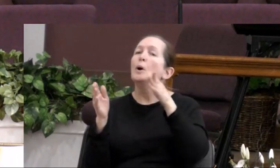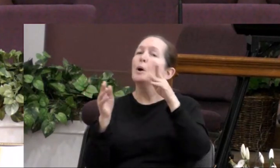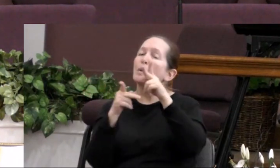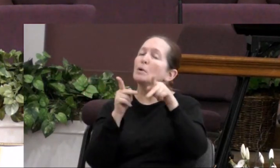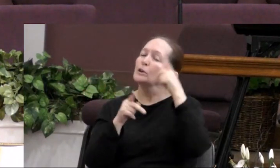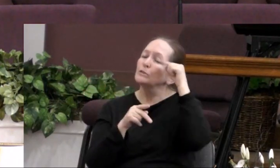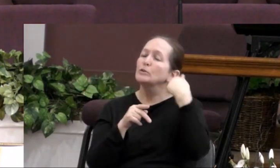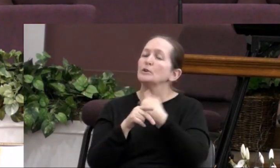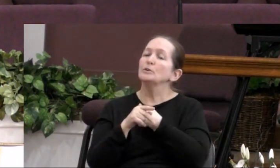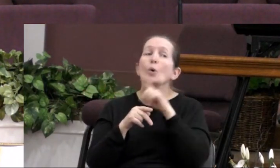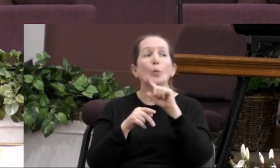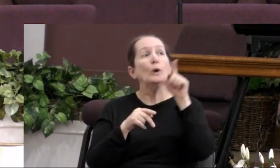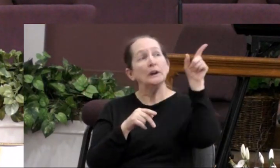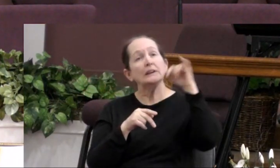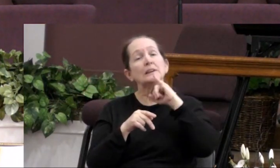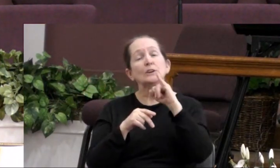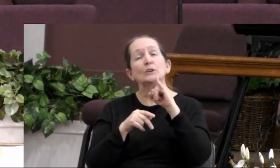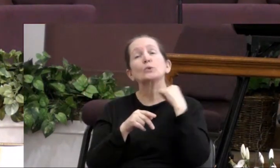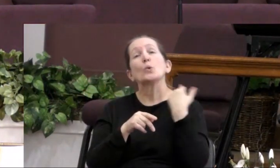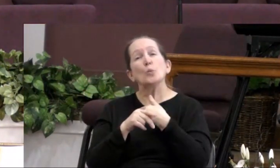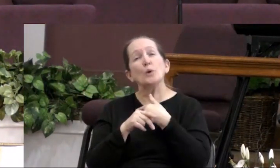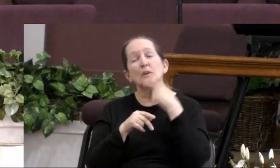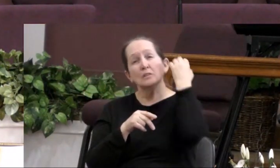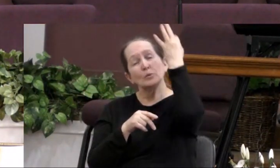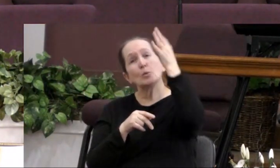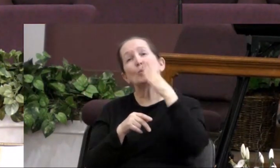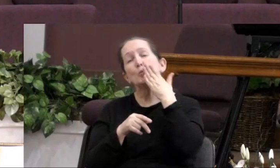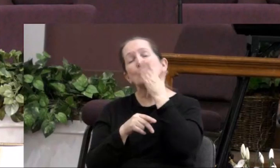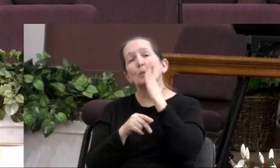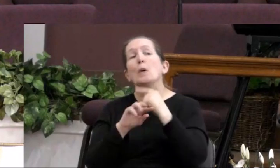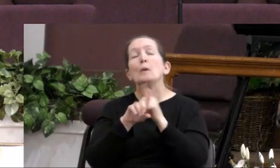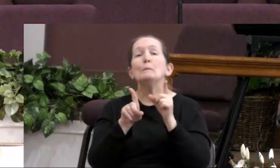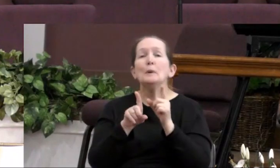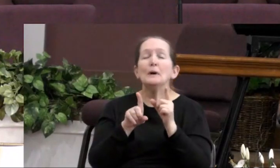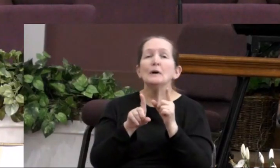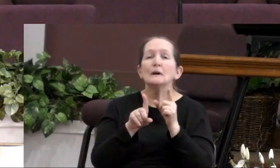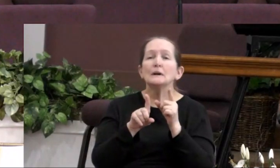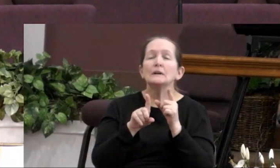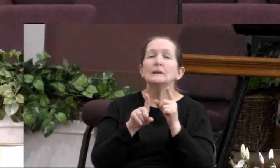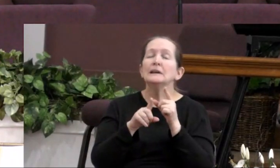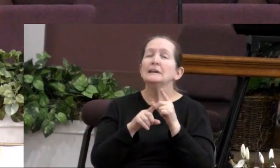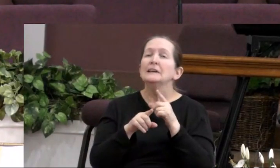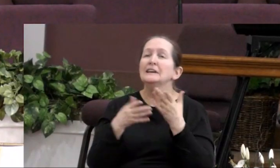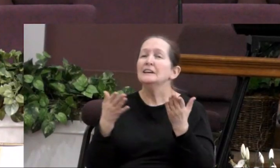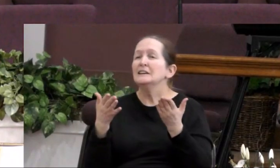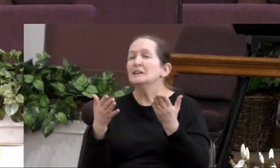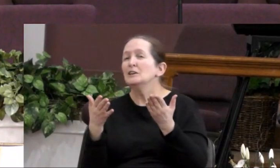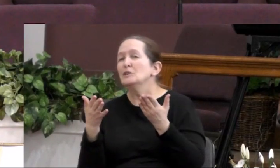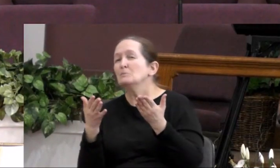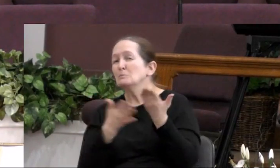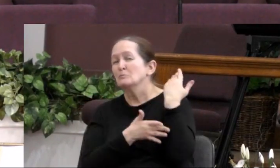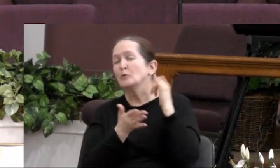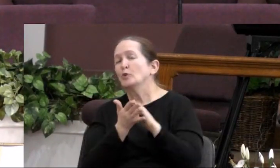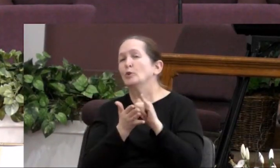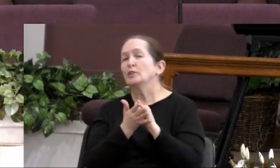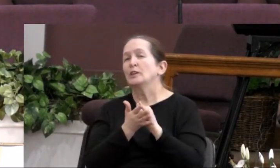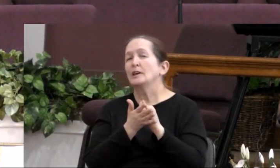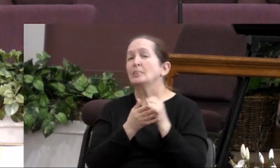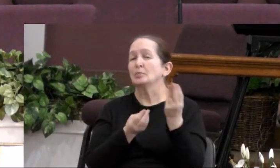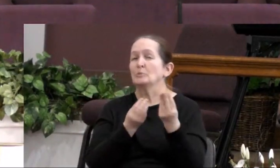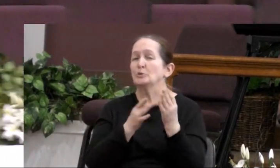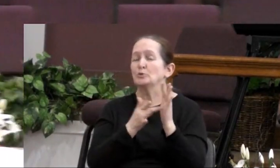be. But in the meantime, the ministry that he began when his feet walked this